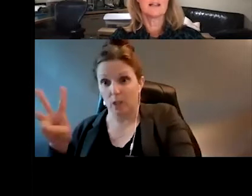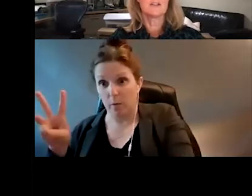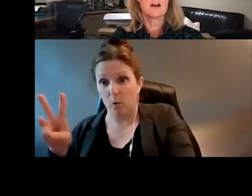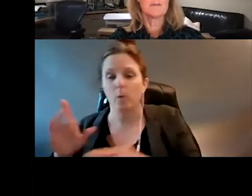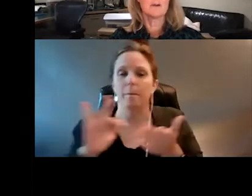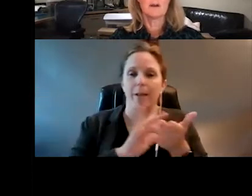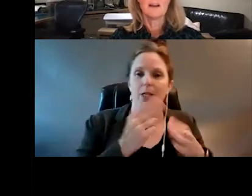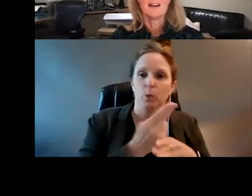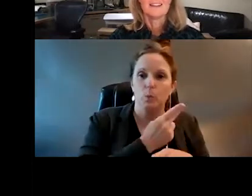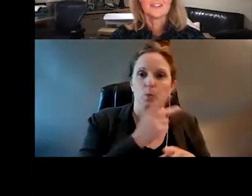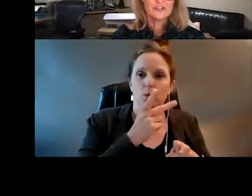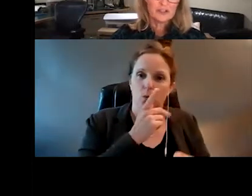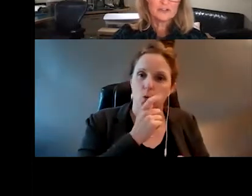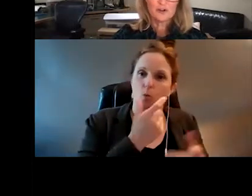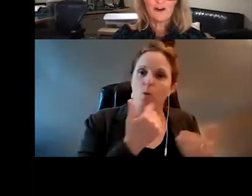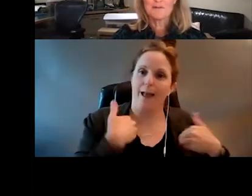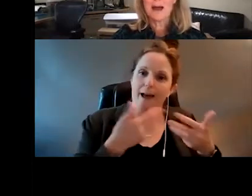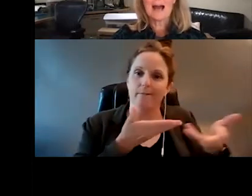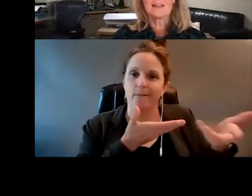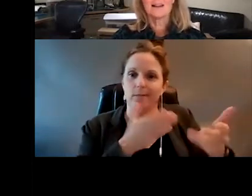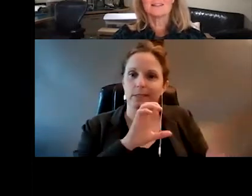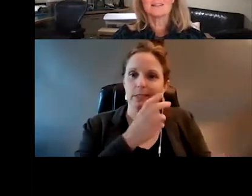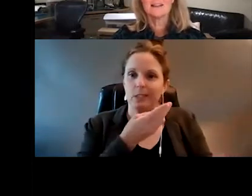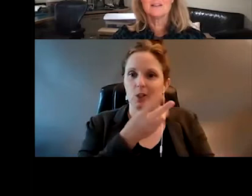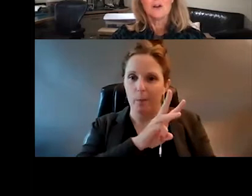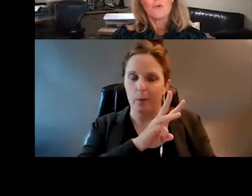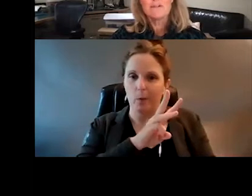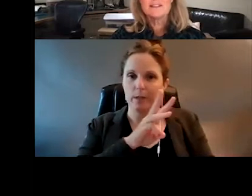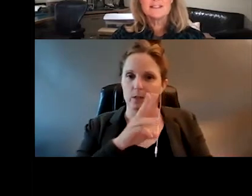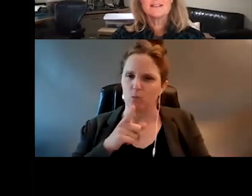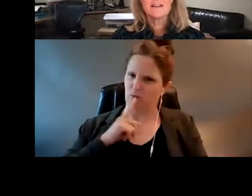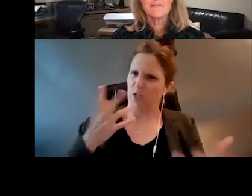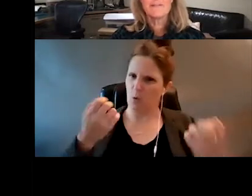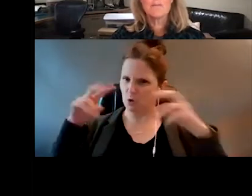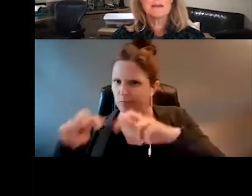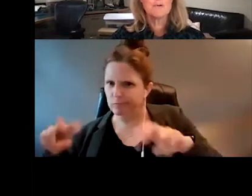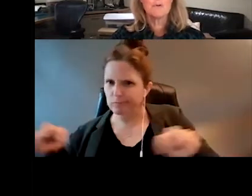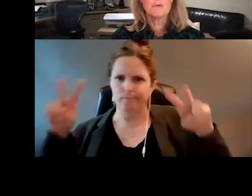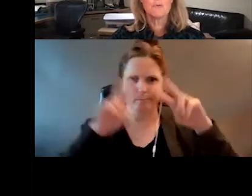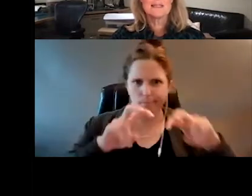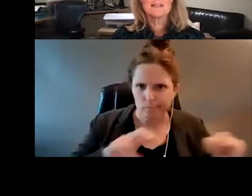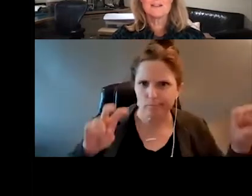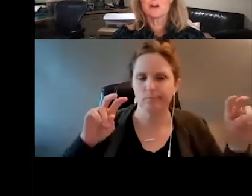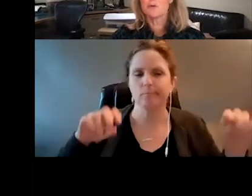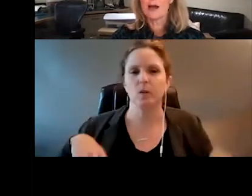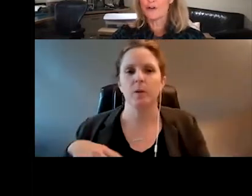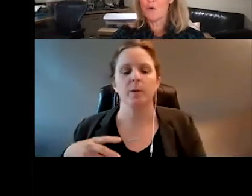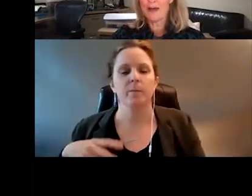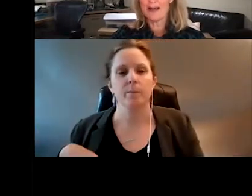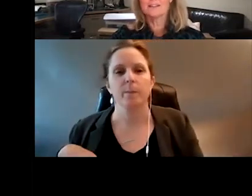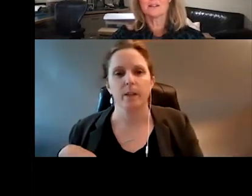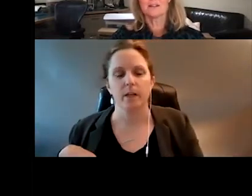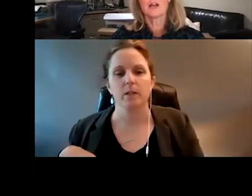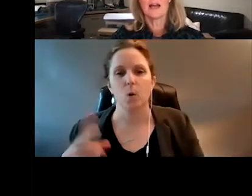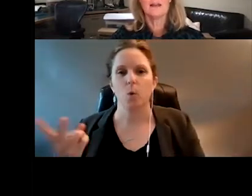medicine. And so we flipped our analysis to look at it by medication use in those who did not have a CHW